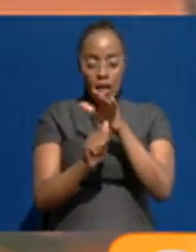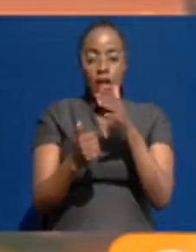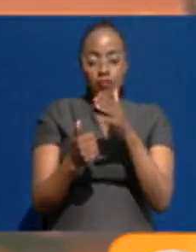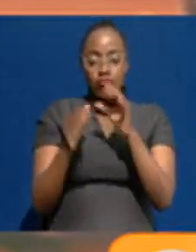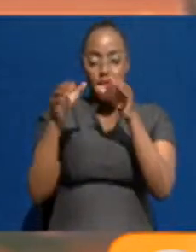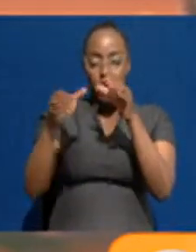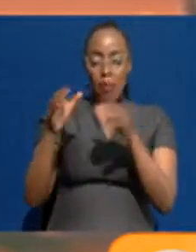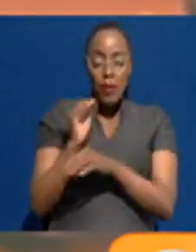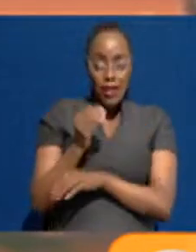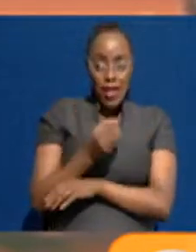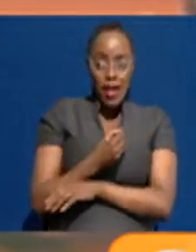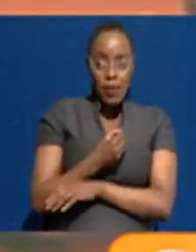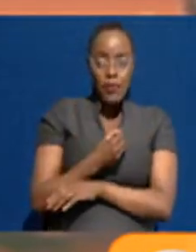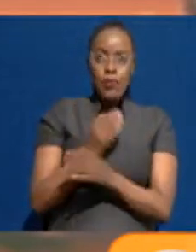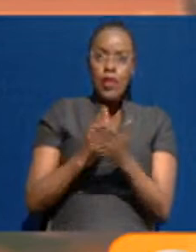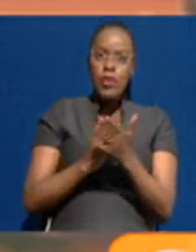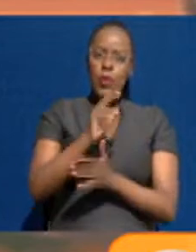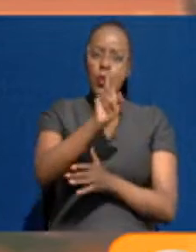Through